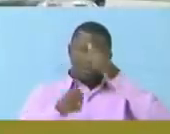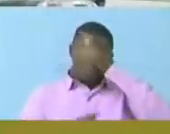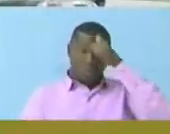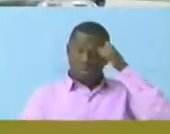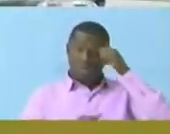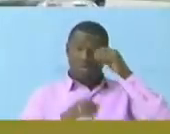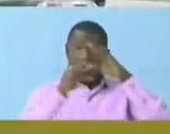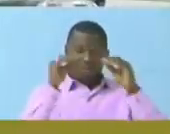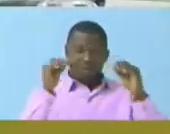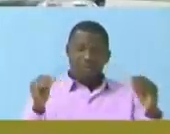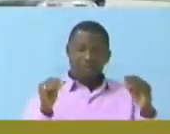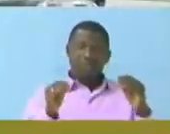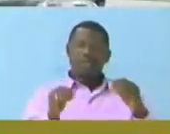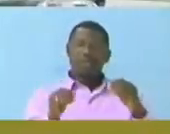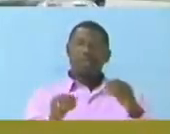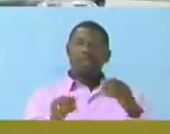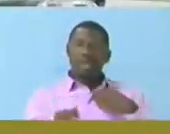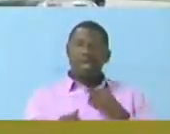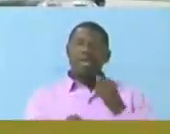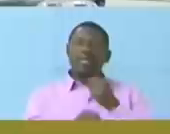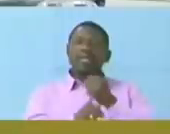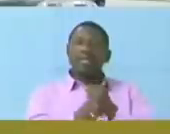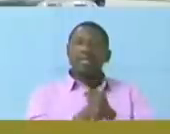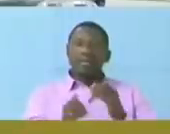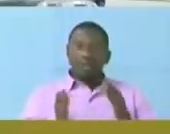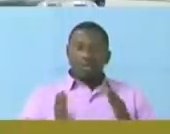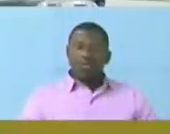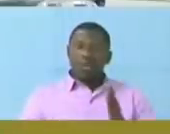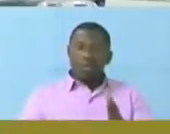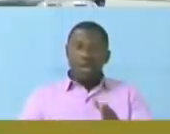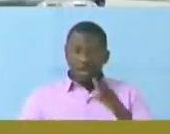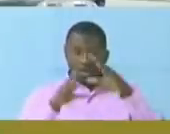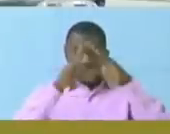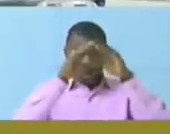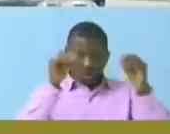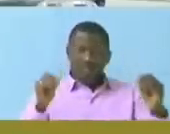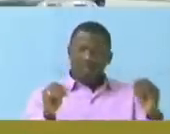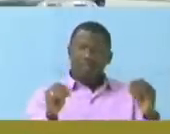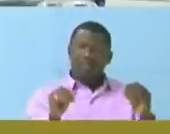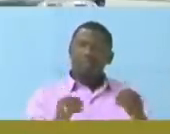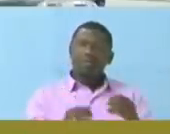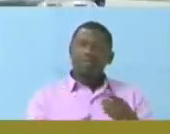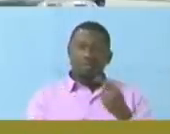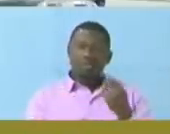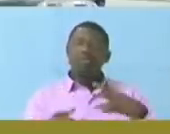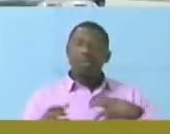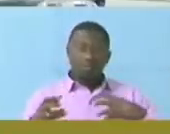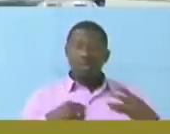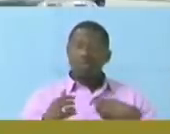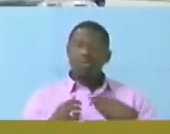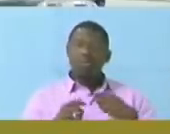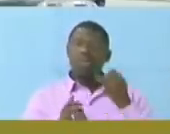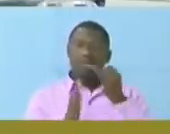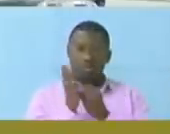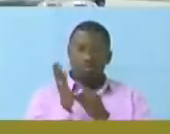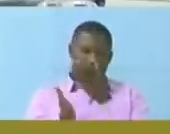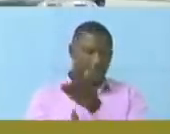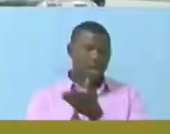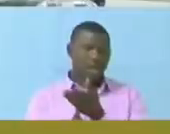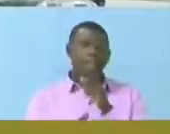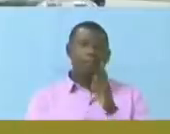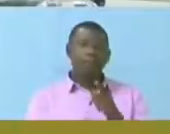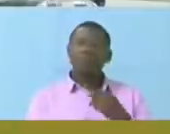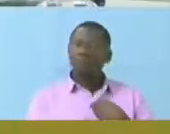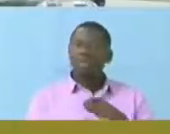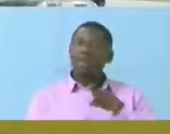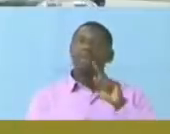complaints. Complaint discipline was there, but I created human rights office. Ha, umutu wanyanti, birinte muruta nang, mwono kata wasi bunda lumenga polisi la kalora